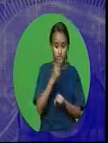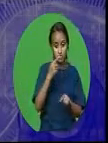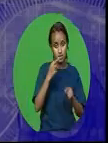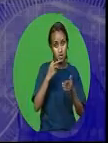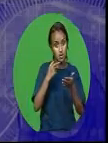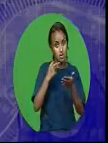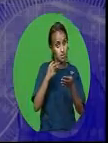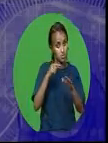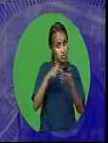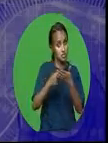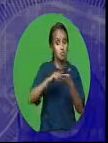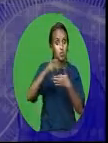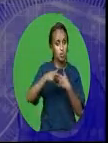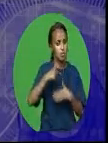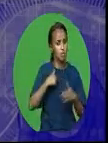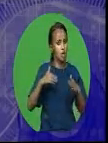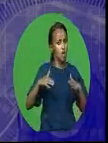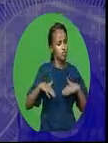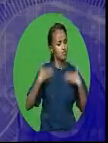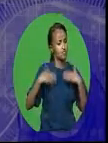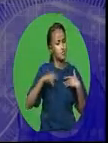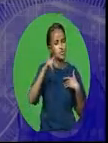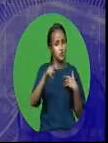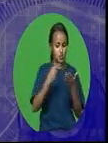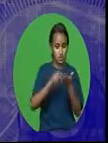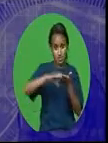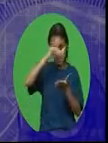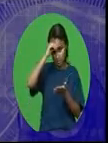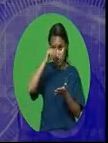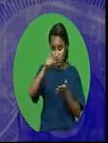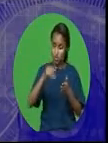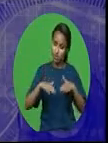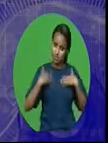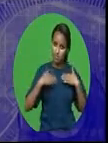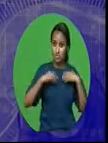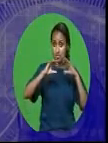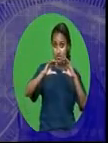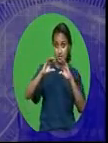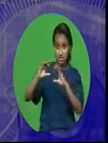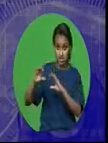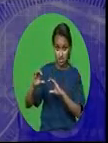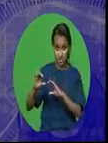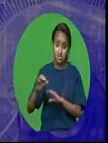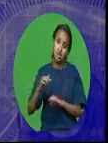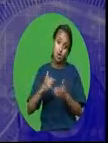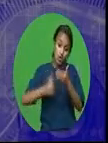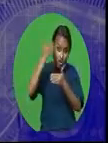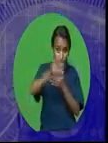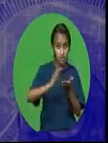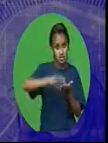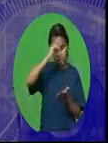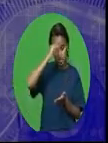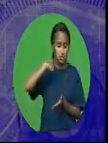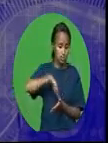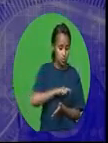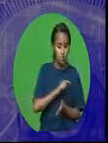the program. I hope you've enjoyed learning the lesson as much as I have enjoyed teaching it. In our next lesson, we will